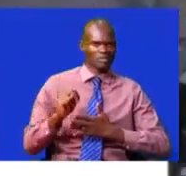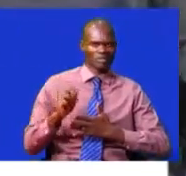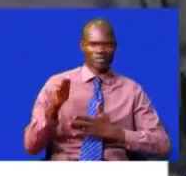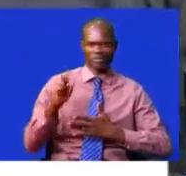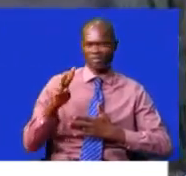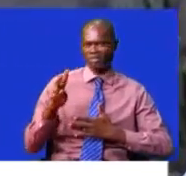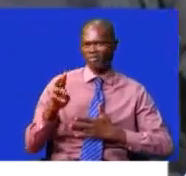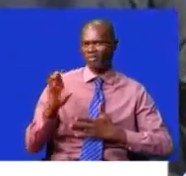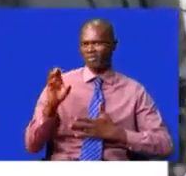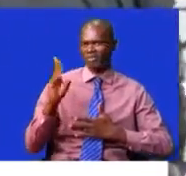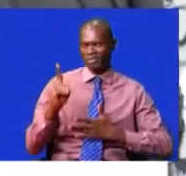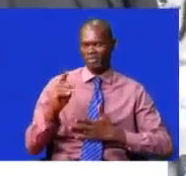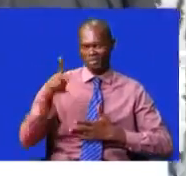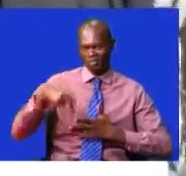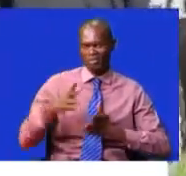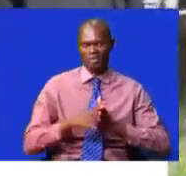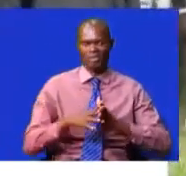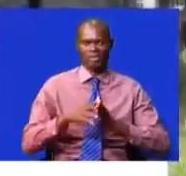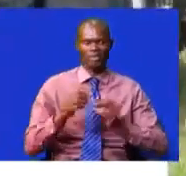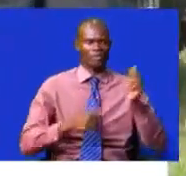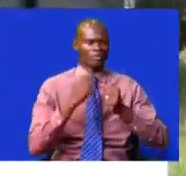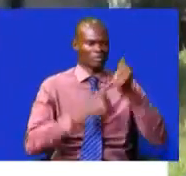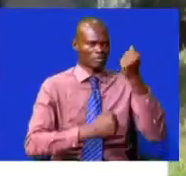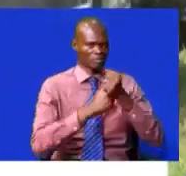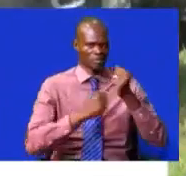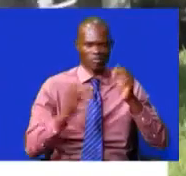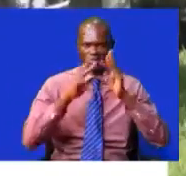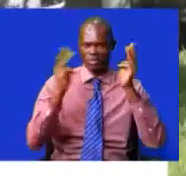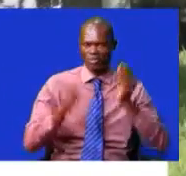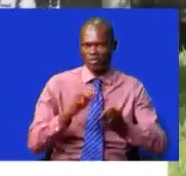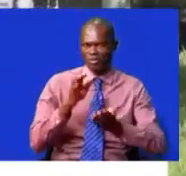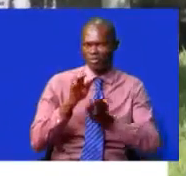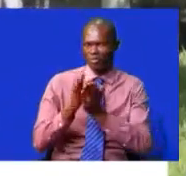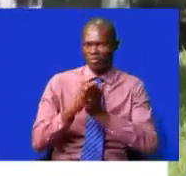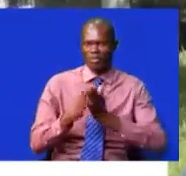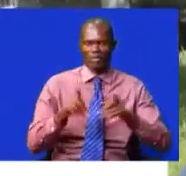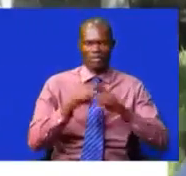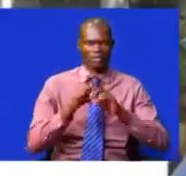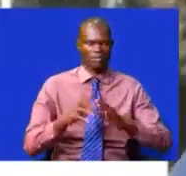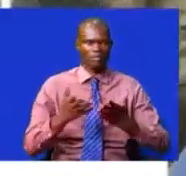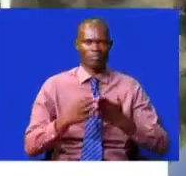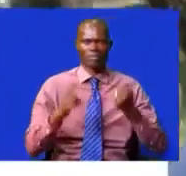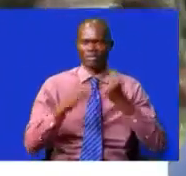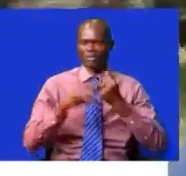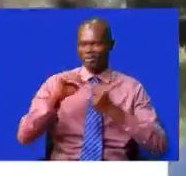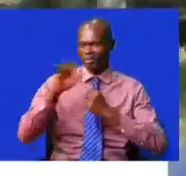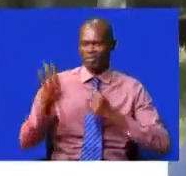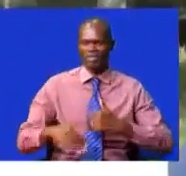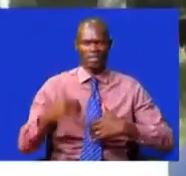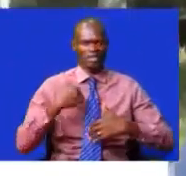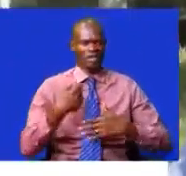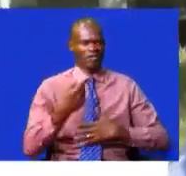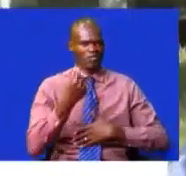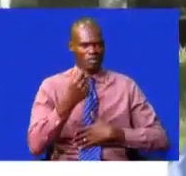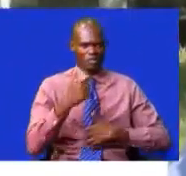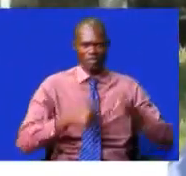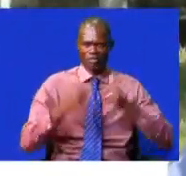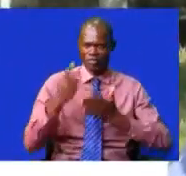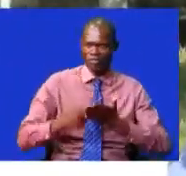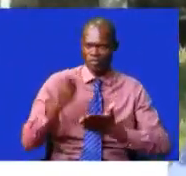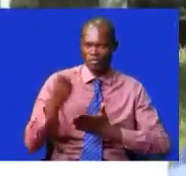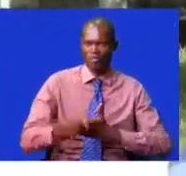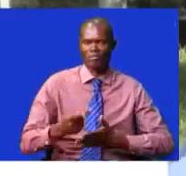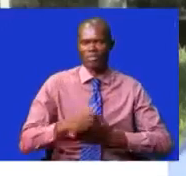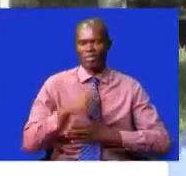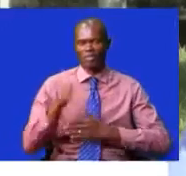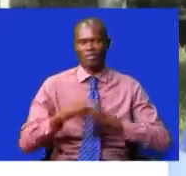gi World Bank. Ne wan counties abiryo, koro counties gi ne onge pesa mane chulo nyalo chulo agripreneurs